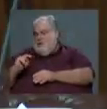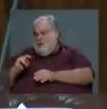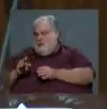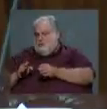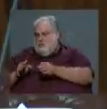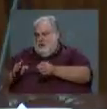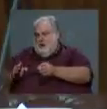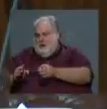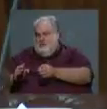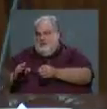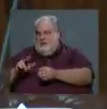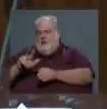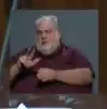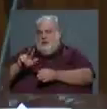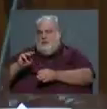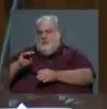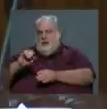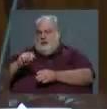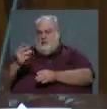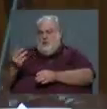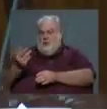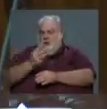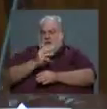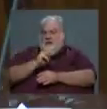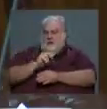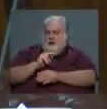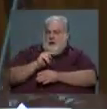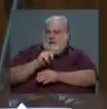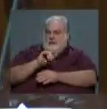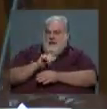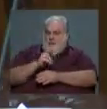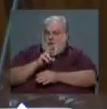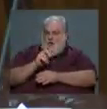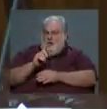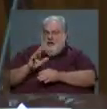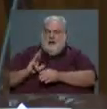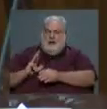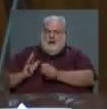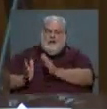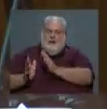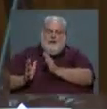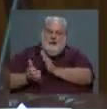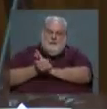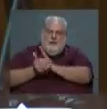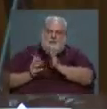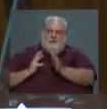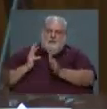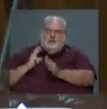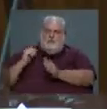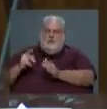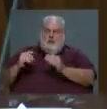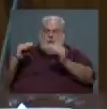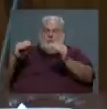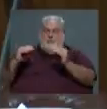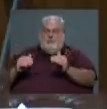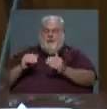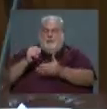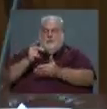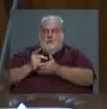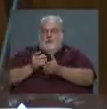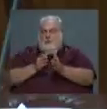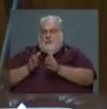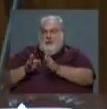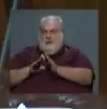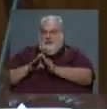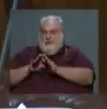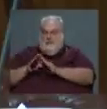Monty Road, Little Rock, Arkansas, amending the official zoning map of the city of Little Rock, Arkansas, and for the purposes. An ordinance to approve a plan zoning development